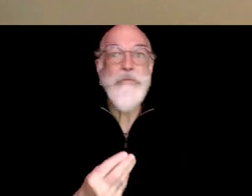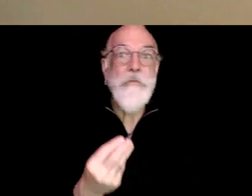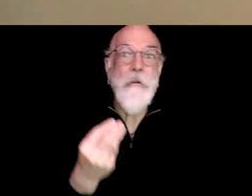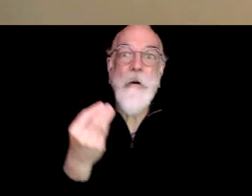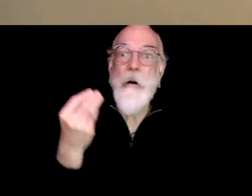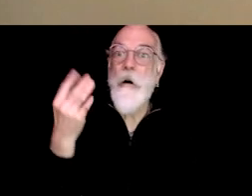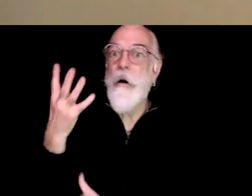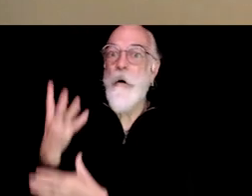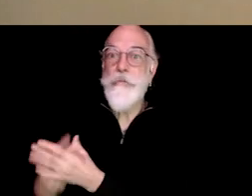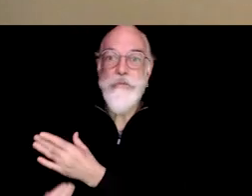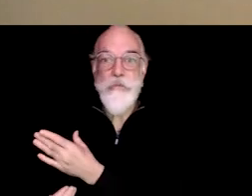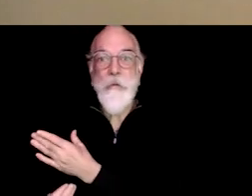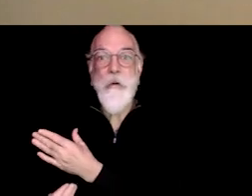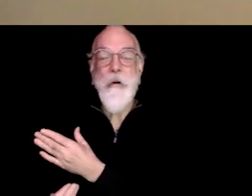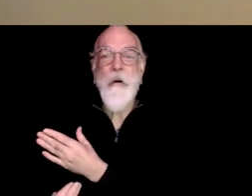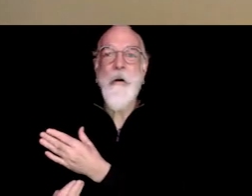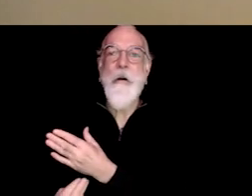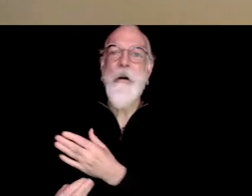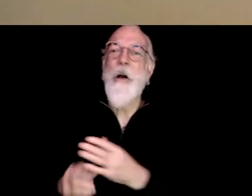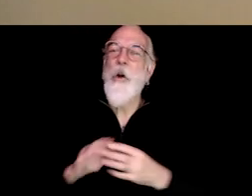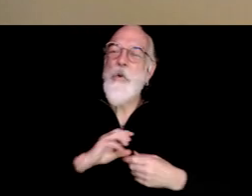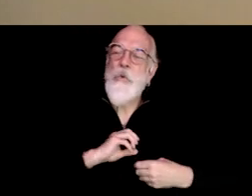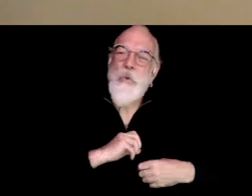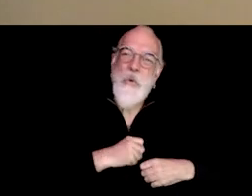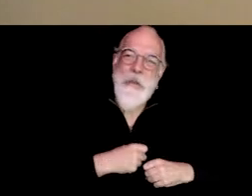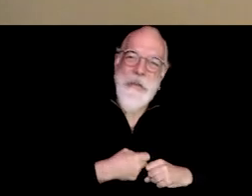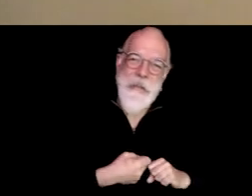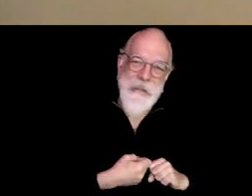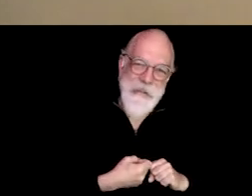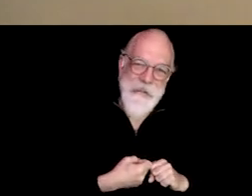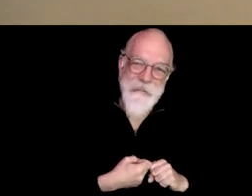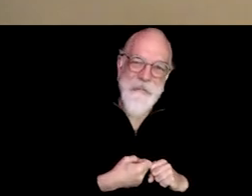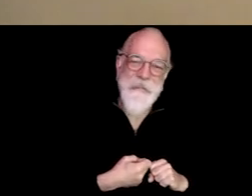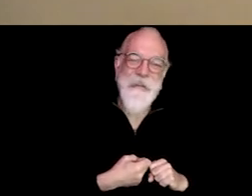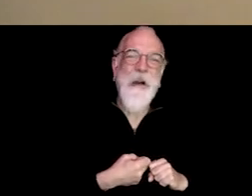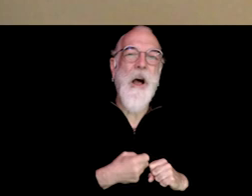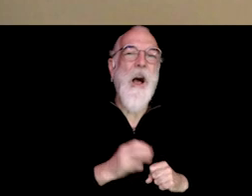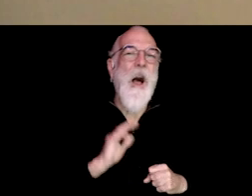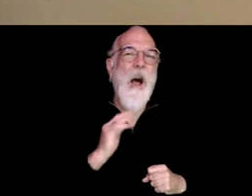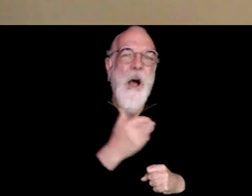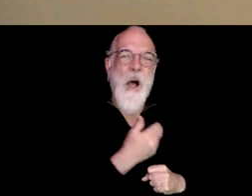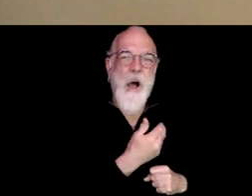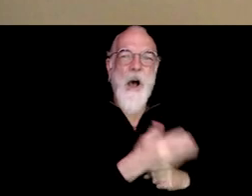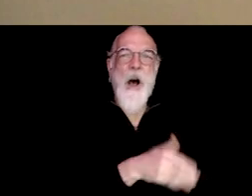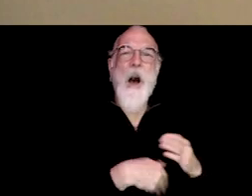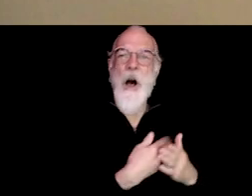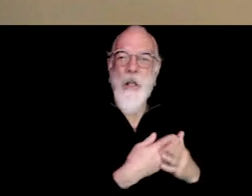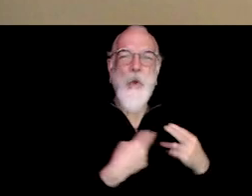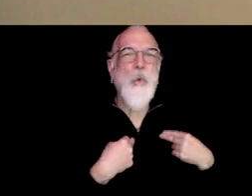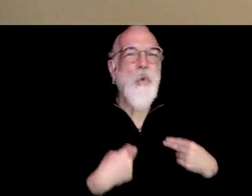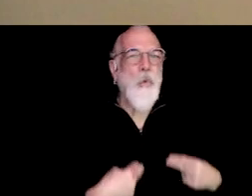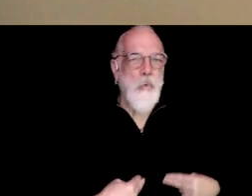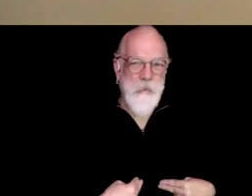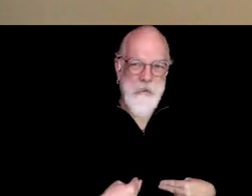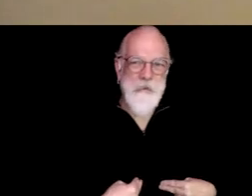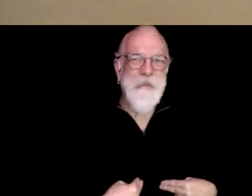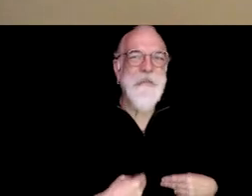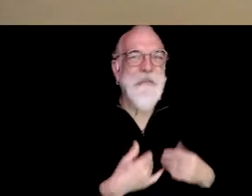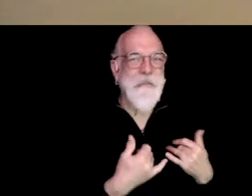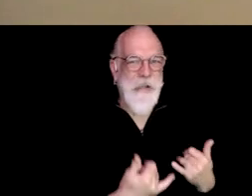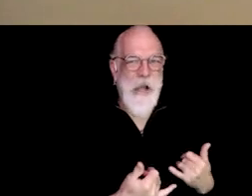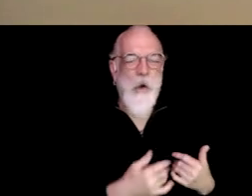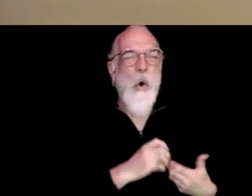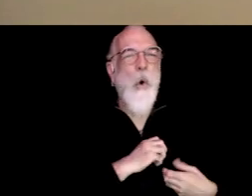as for our own species and with our own species, within our